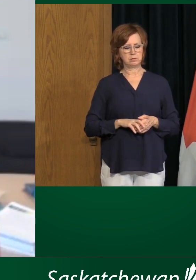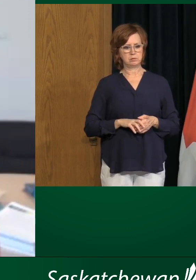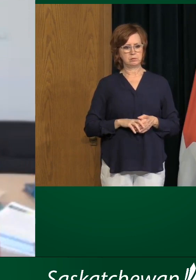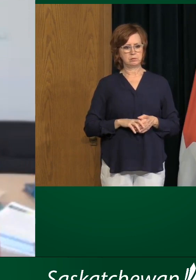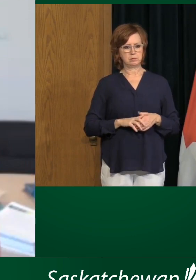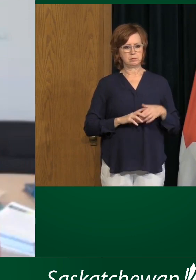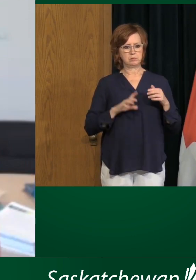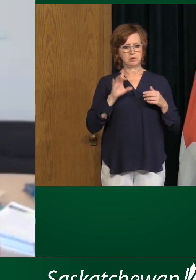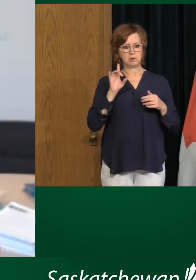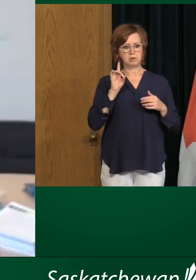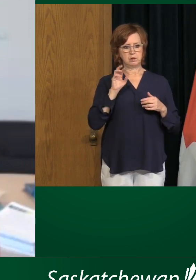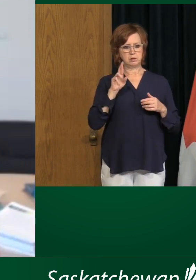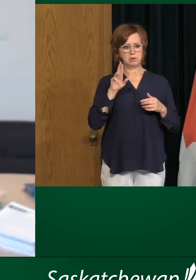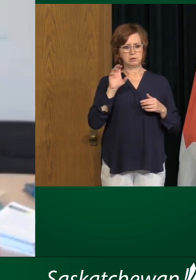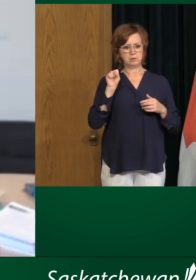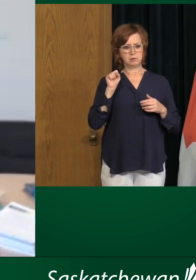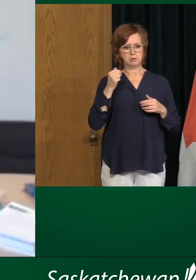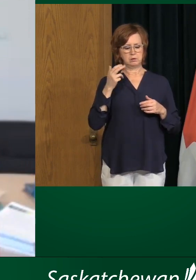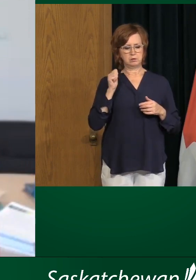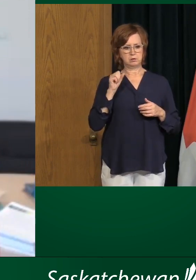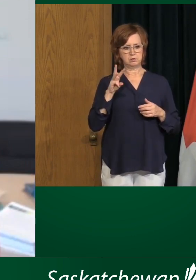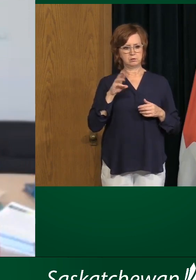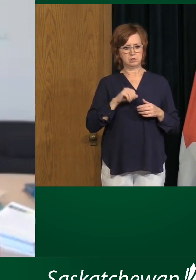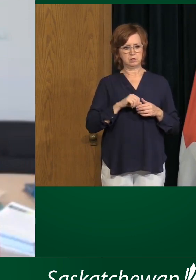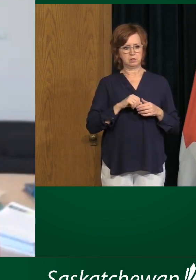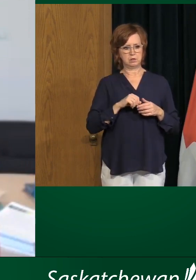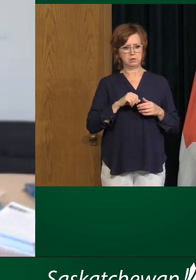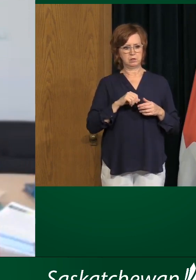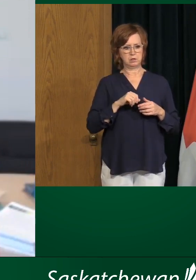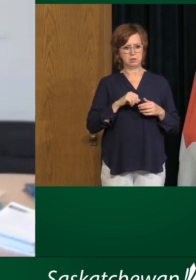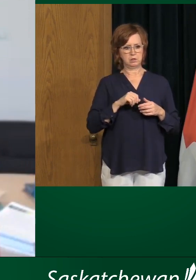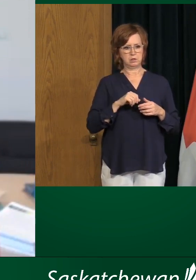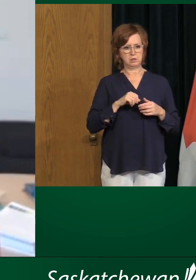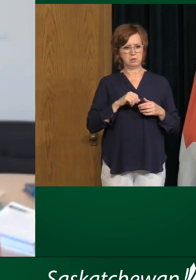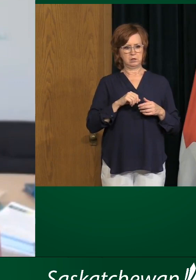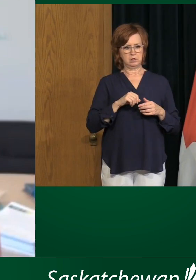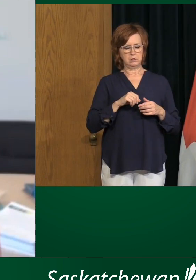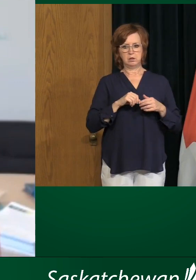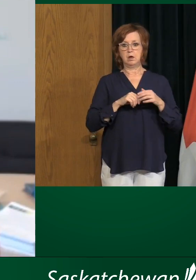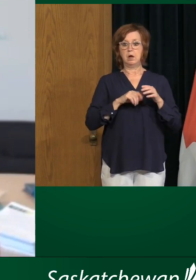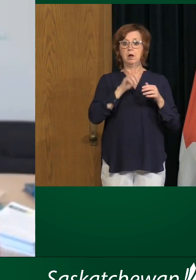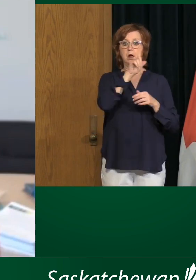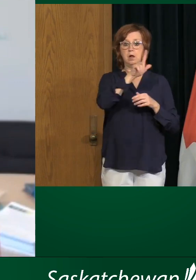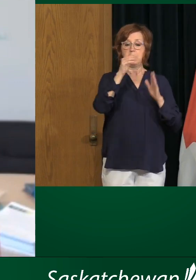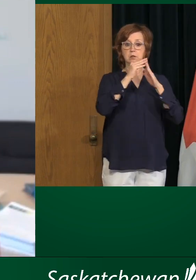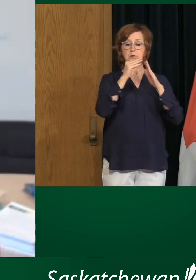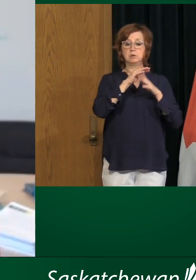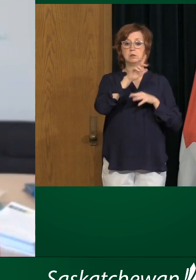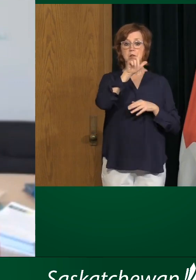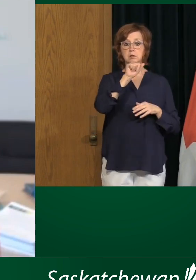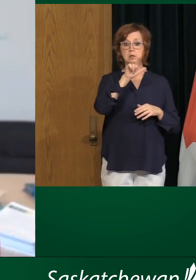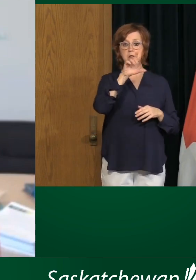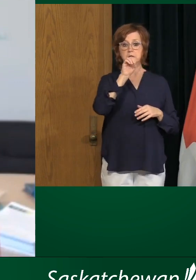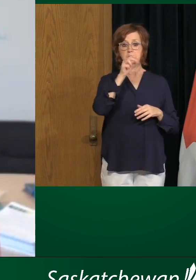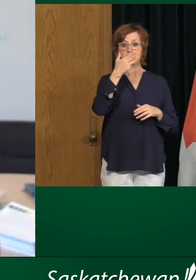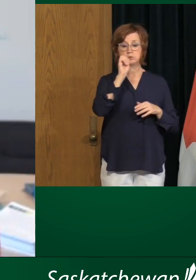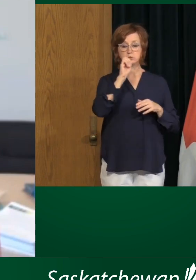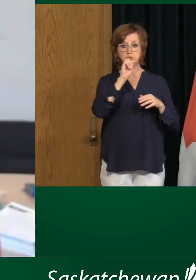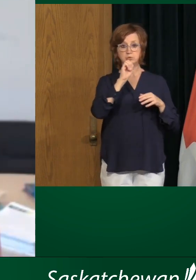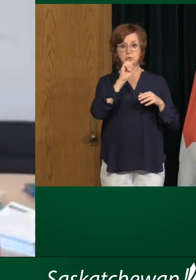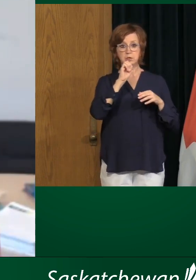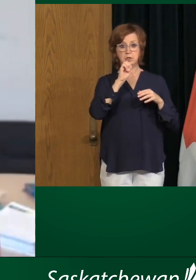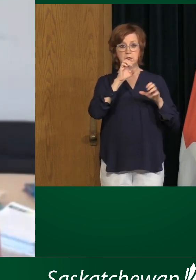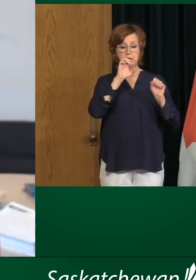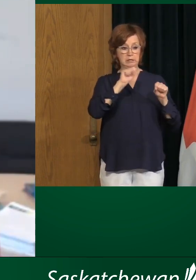that inpatient admissions in the Loche are on hold right now, and that patients